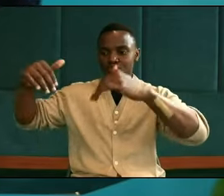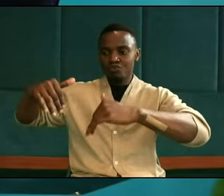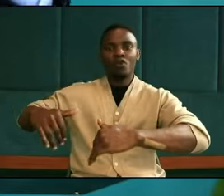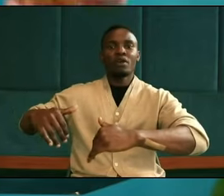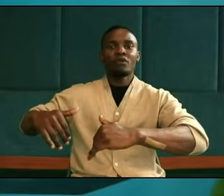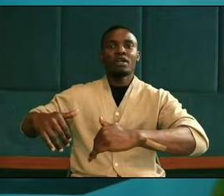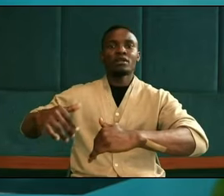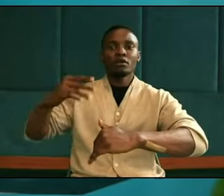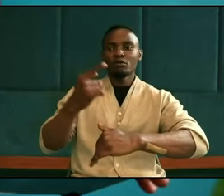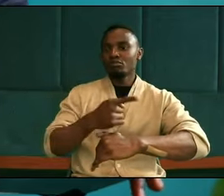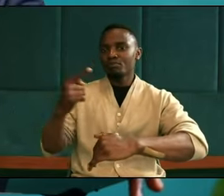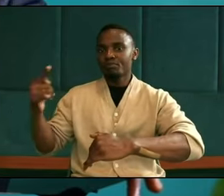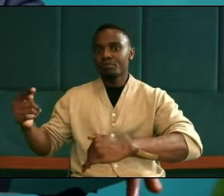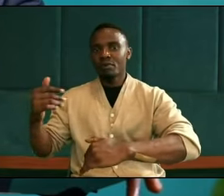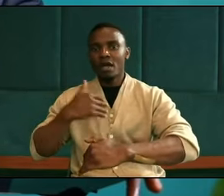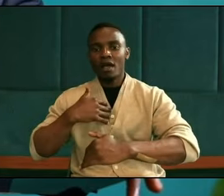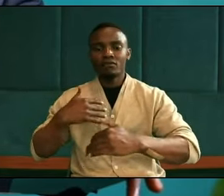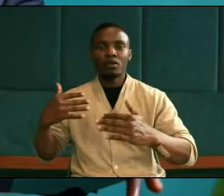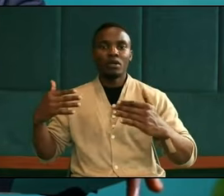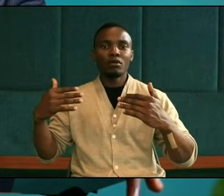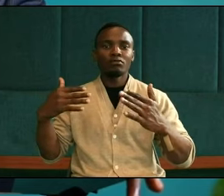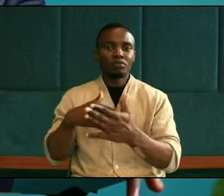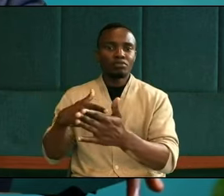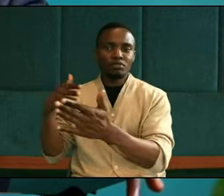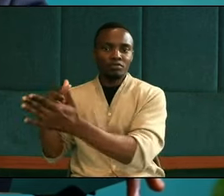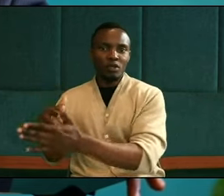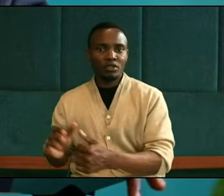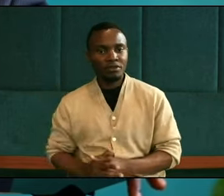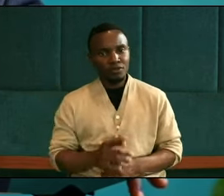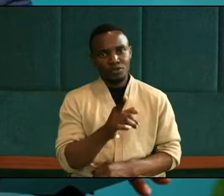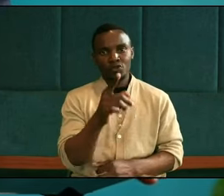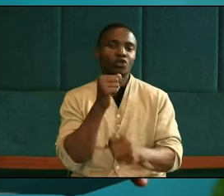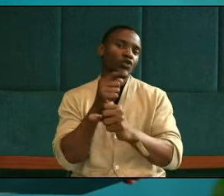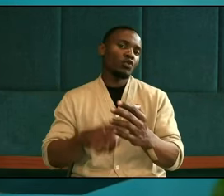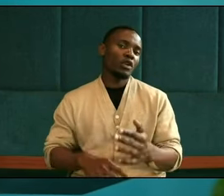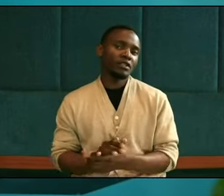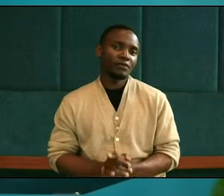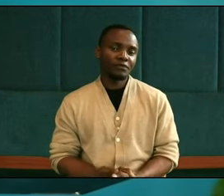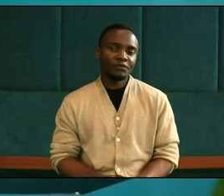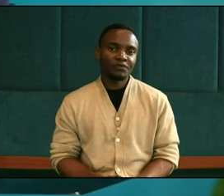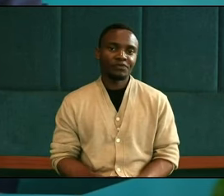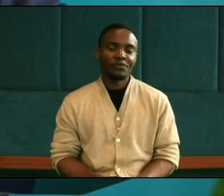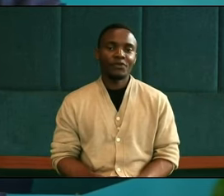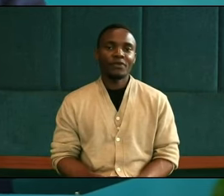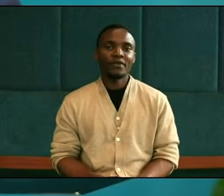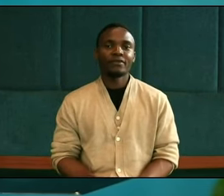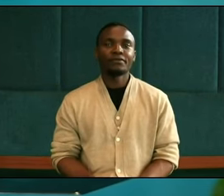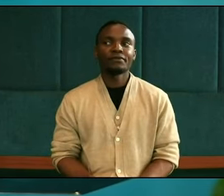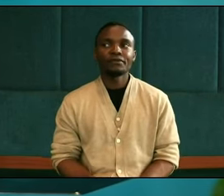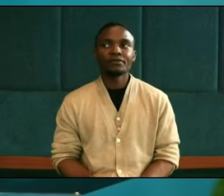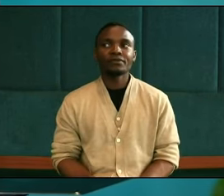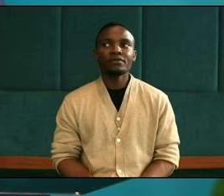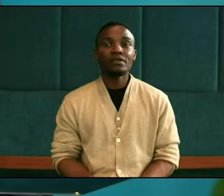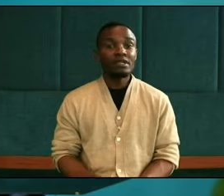which he could pass, there is also Sene. What would you do if you were Jonathan? This